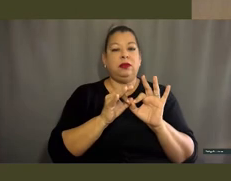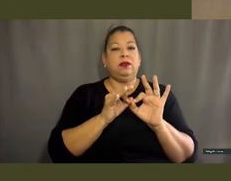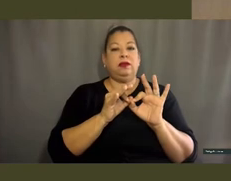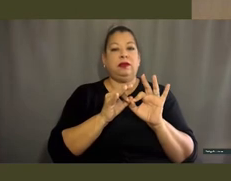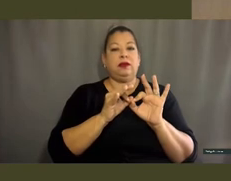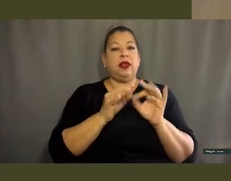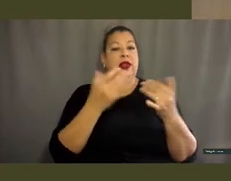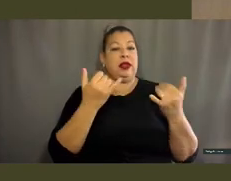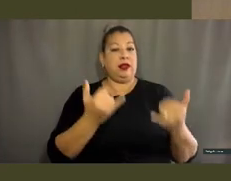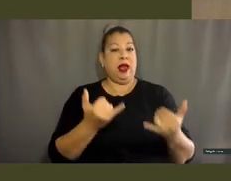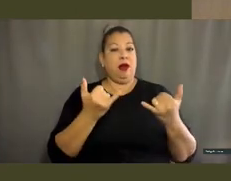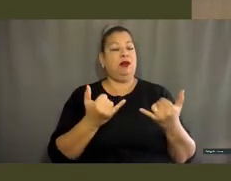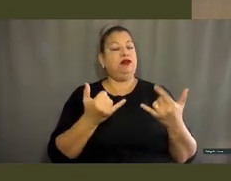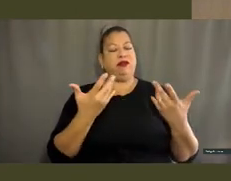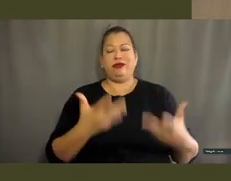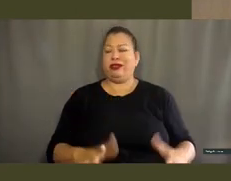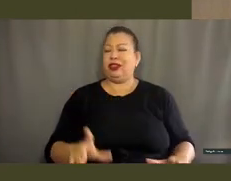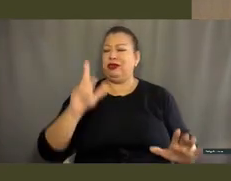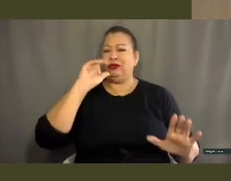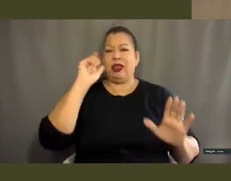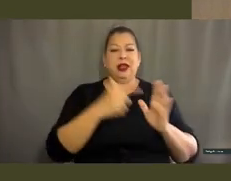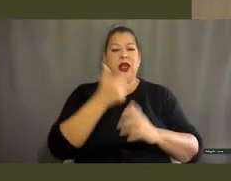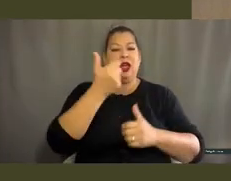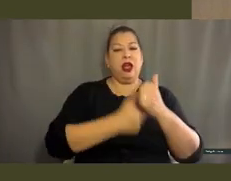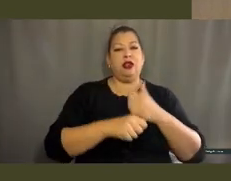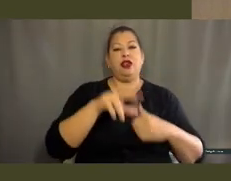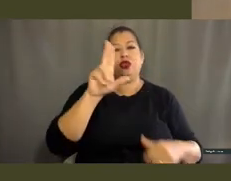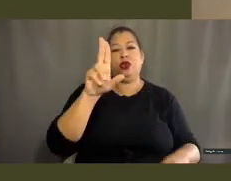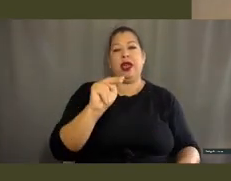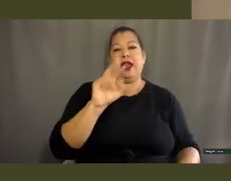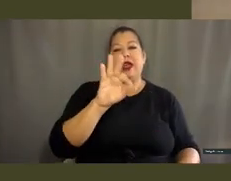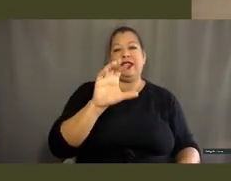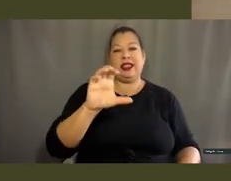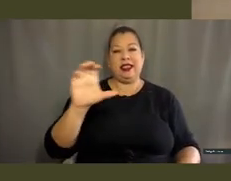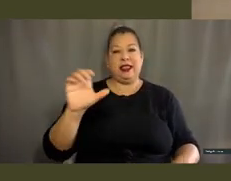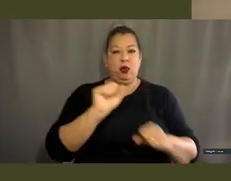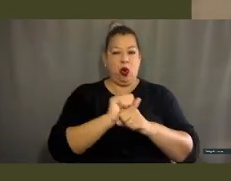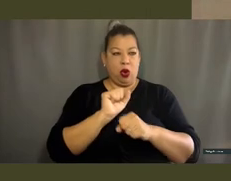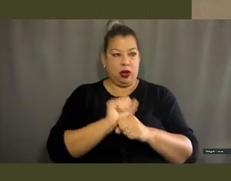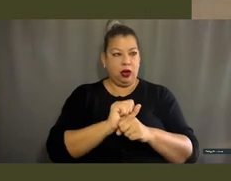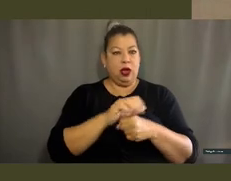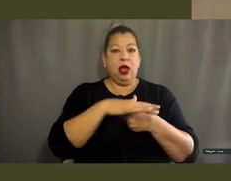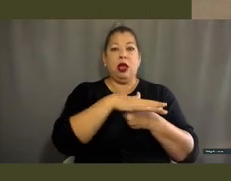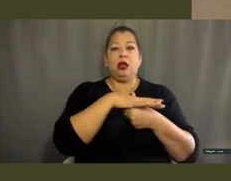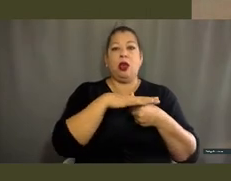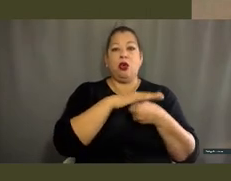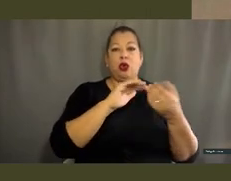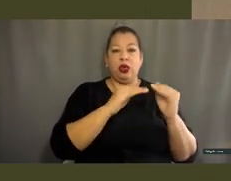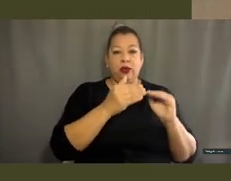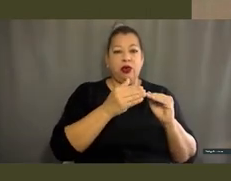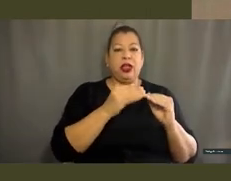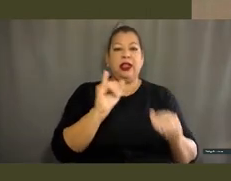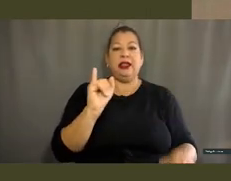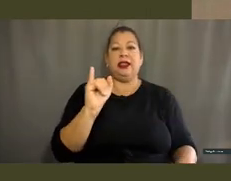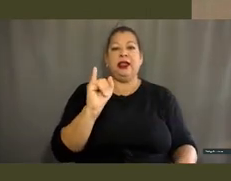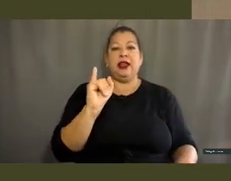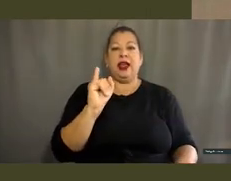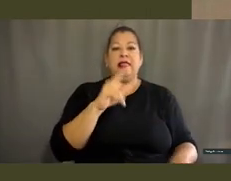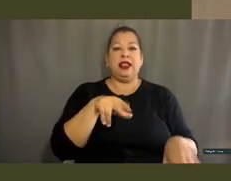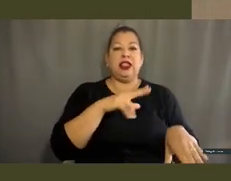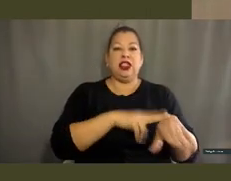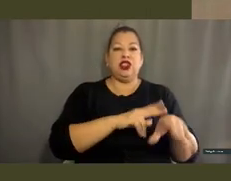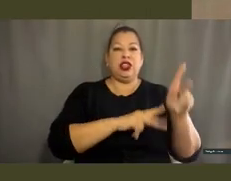it's well recognized under the UNFCCC work. There is a local community and Indigenous peoples platform under the UNFCCC,